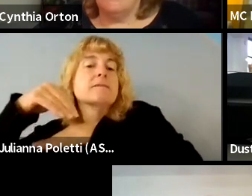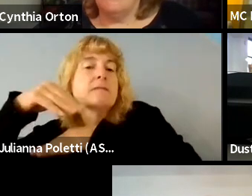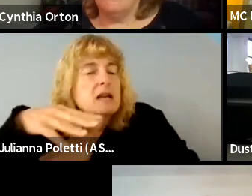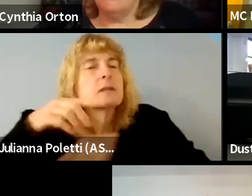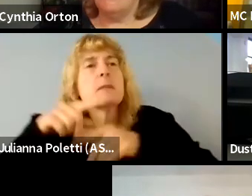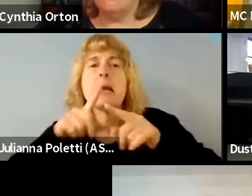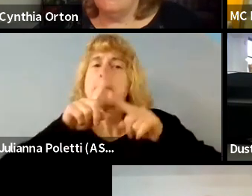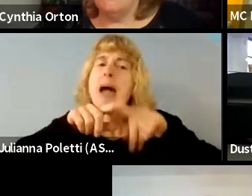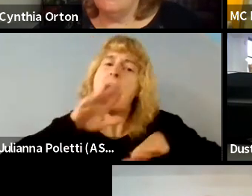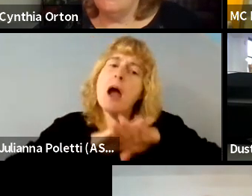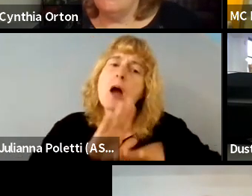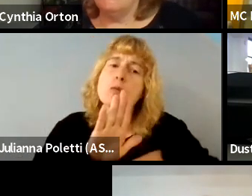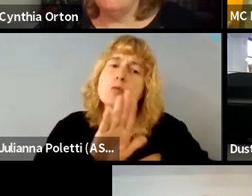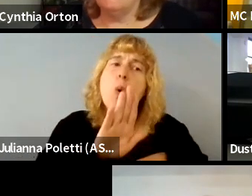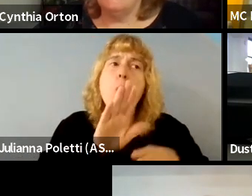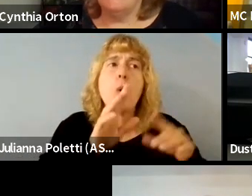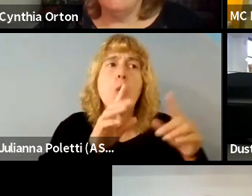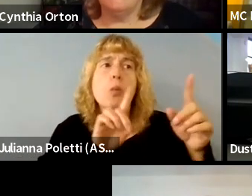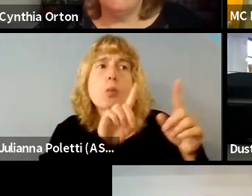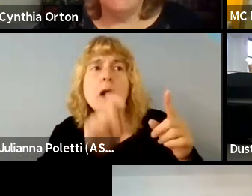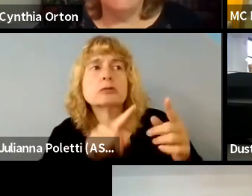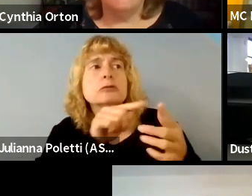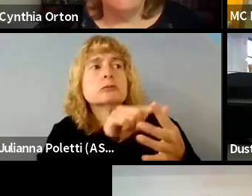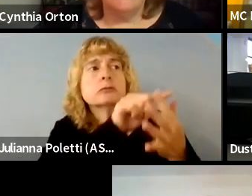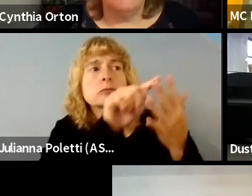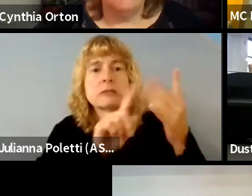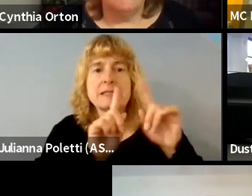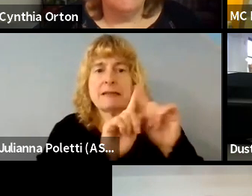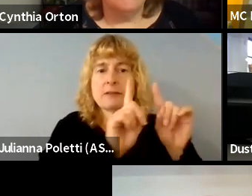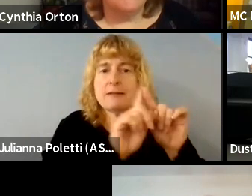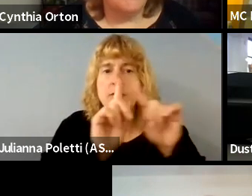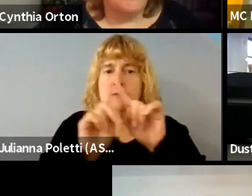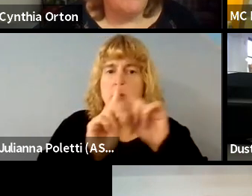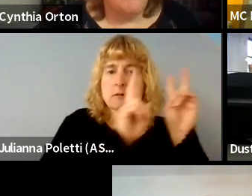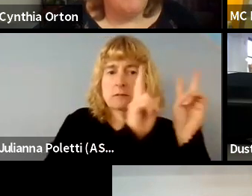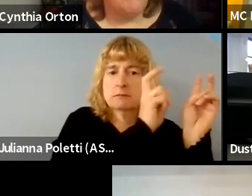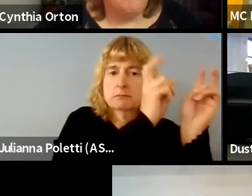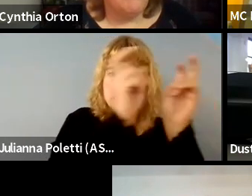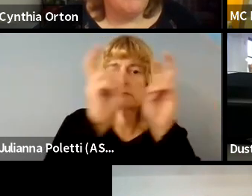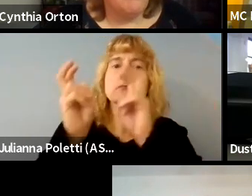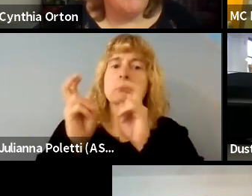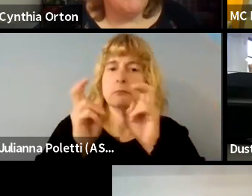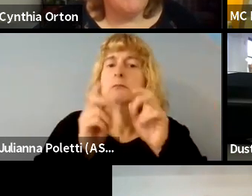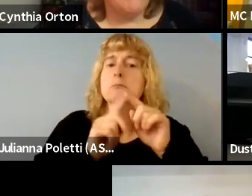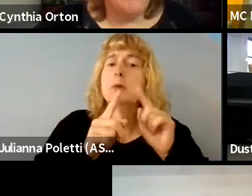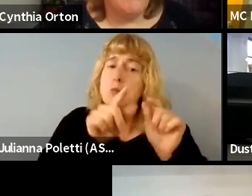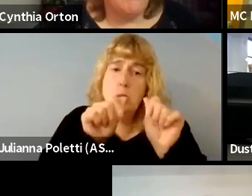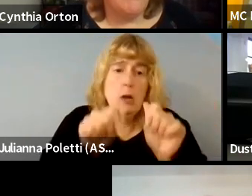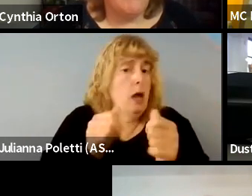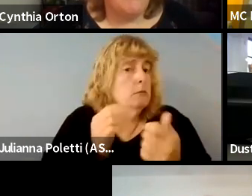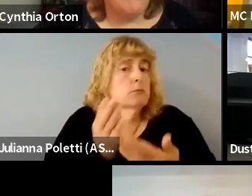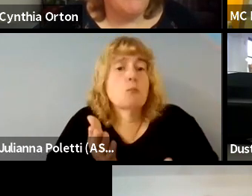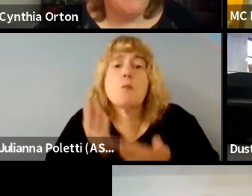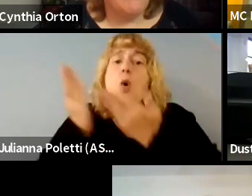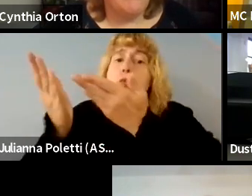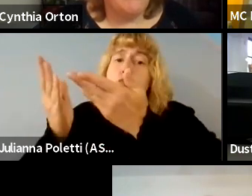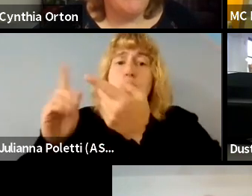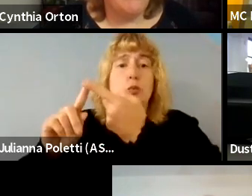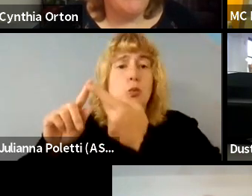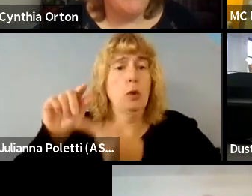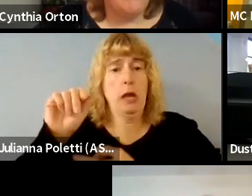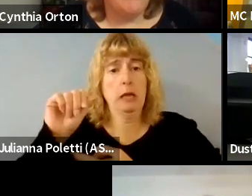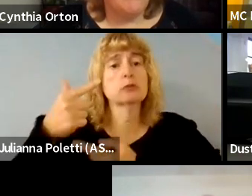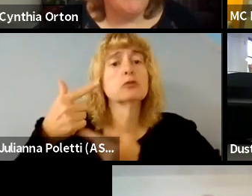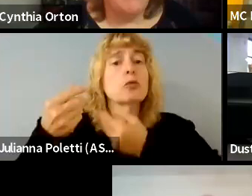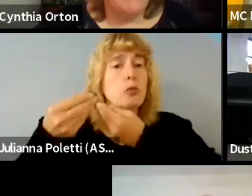at a future meeting on that. And if that's something that you'd be interested in doing, you can make that motion. We can certainly take it to the AG's office. I think that